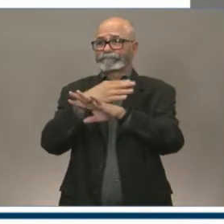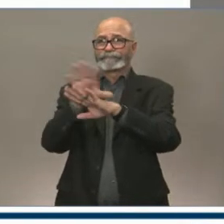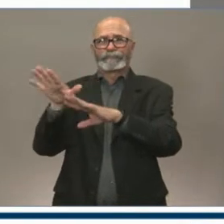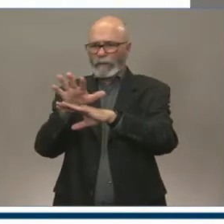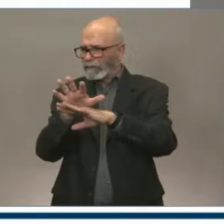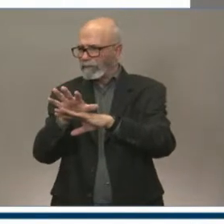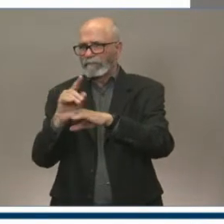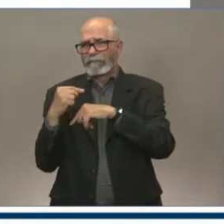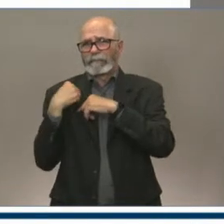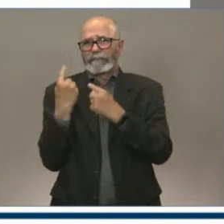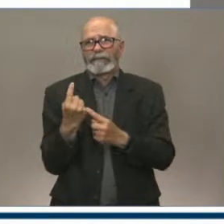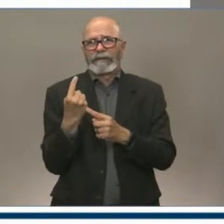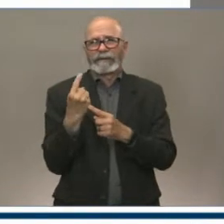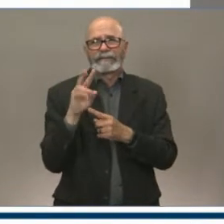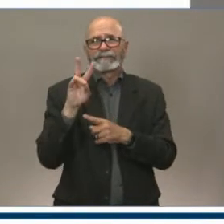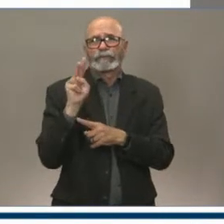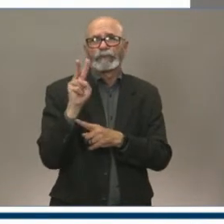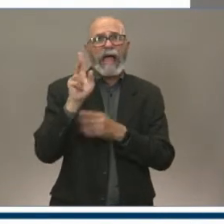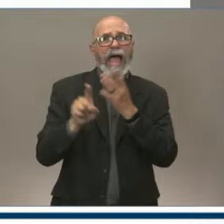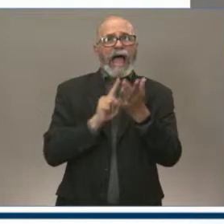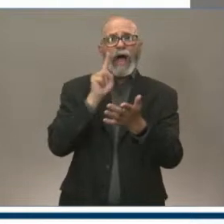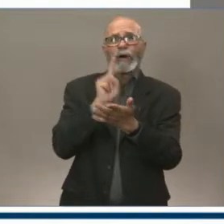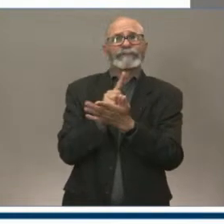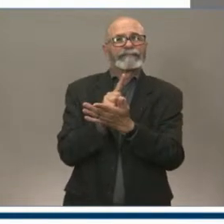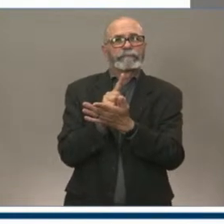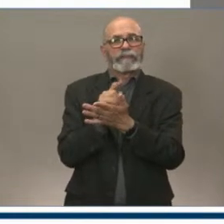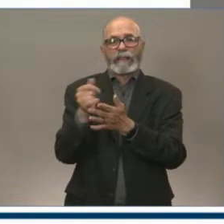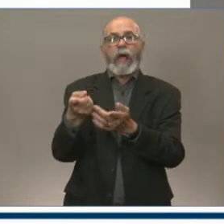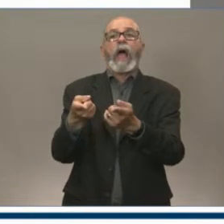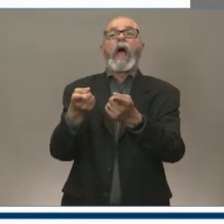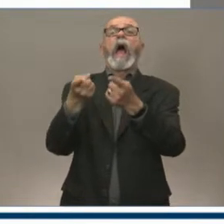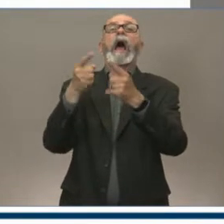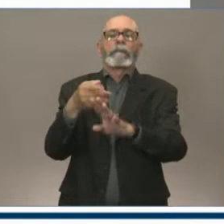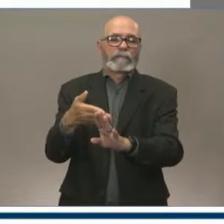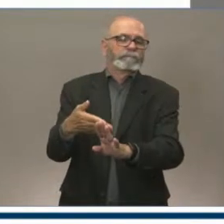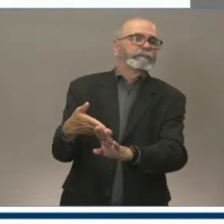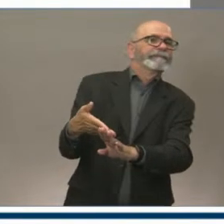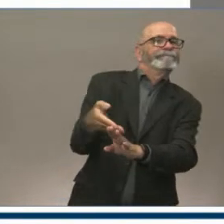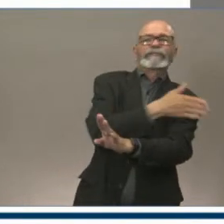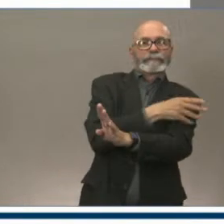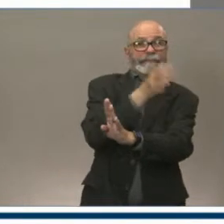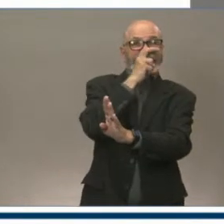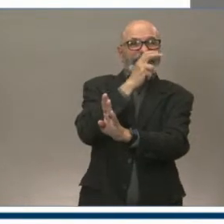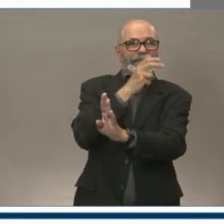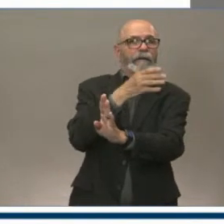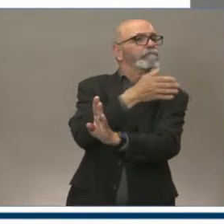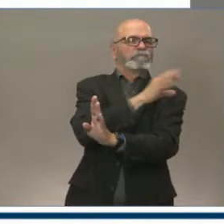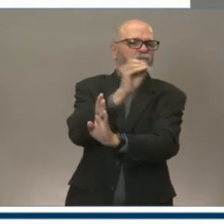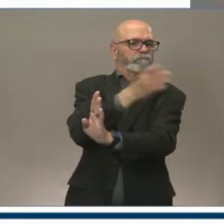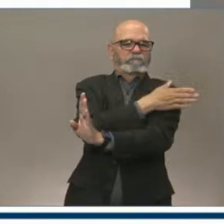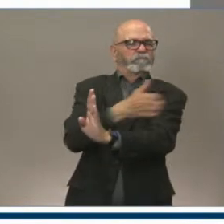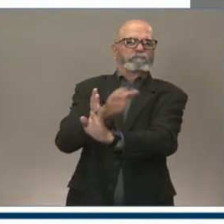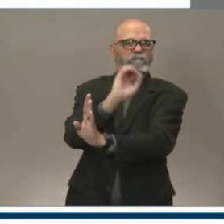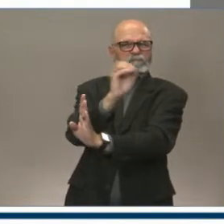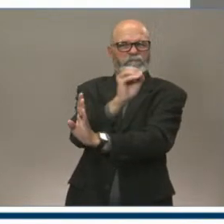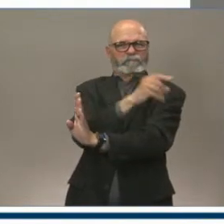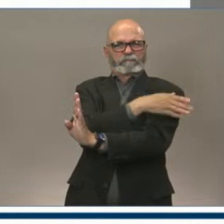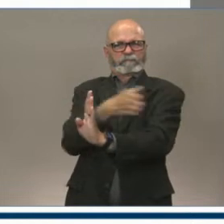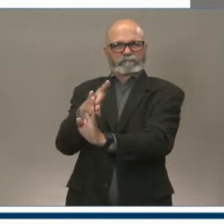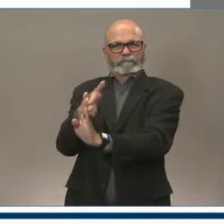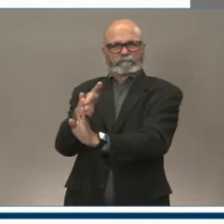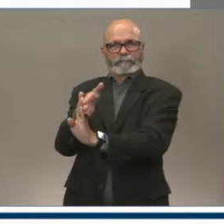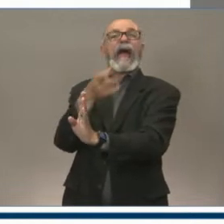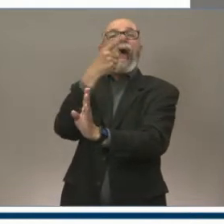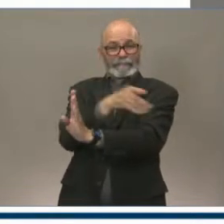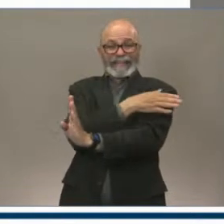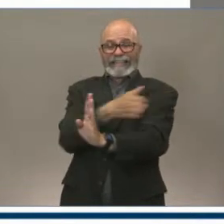hours. Those were things that were happening before we put restrictions in place. But because of what we're seeing, the speed of the